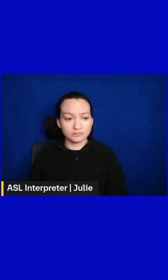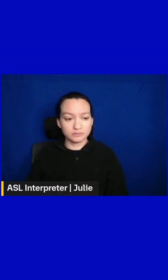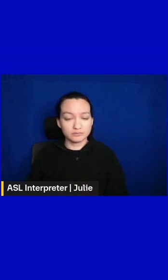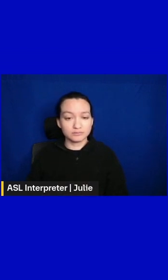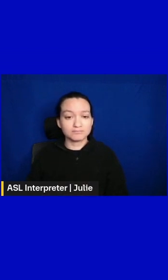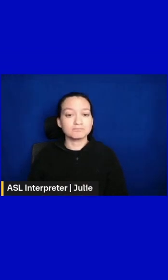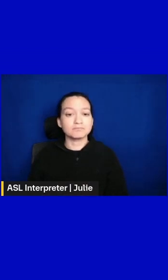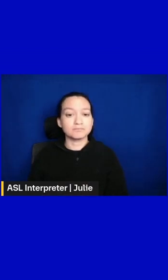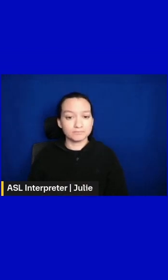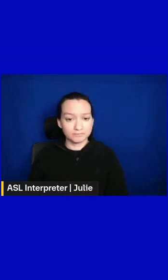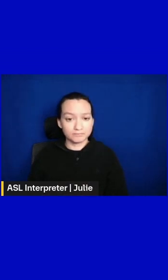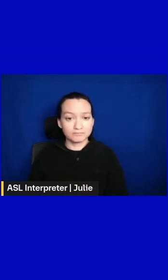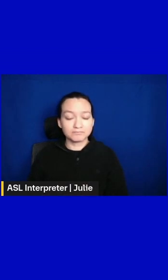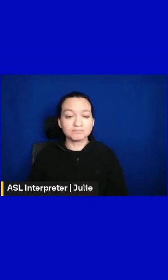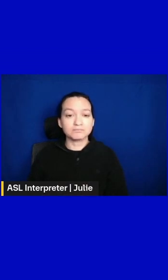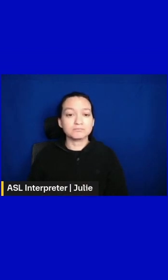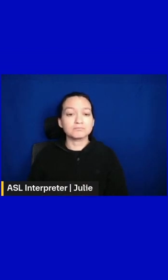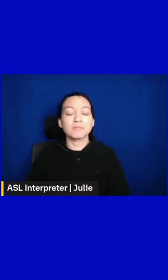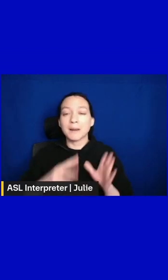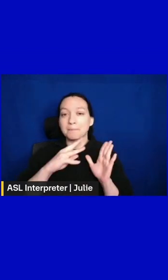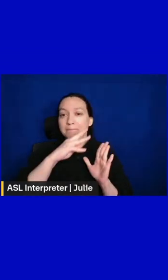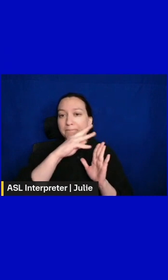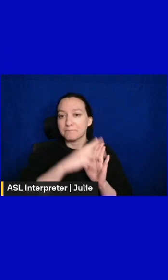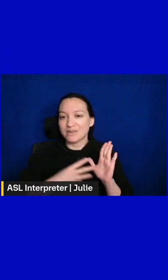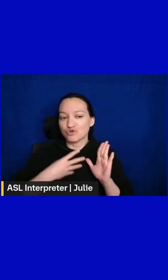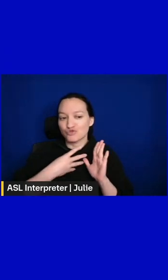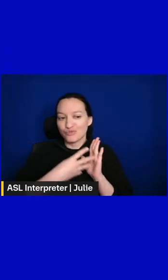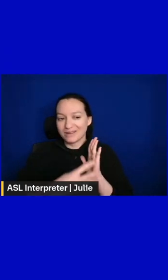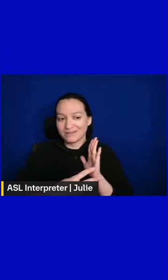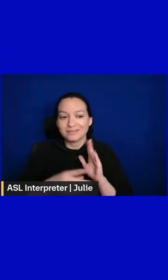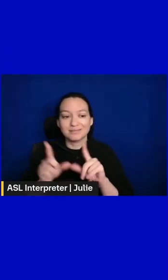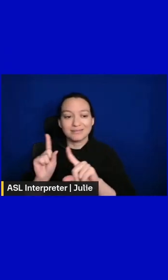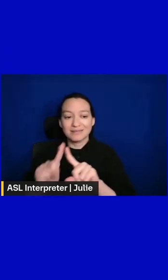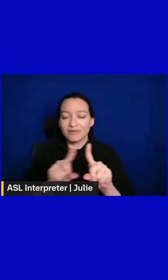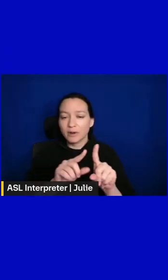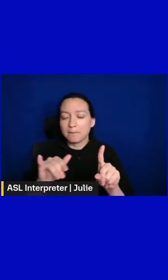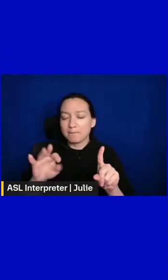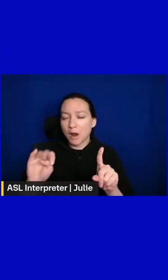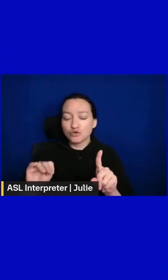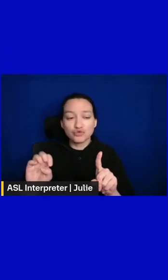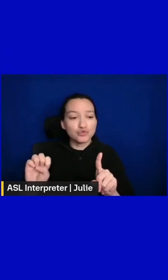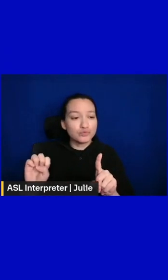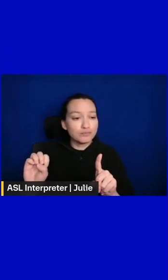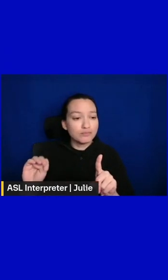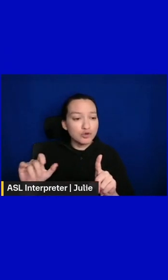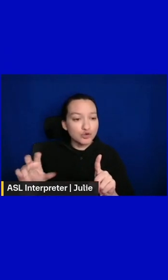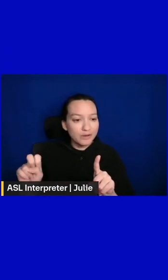is taking a matrix of the different modules I would like to test,